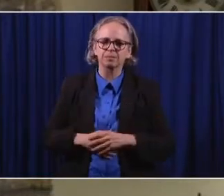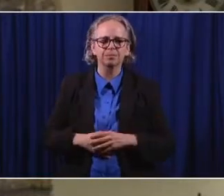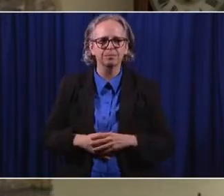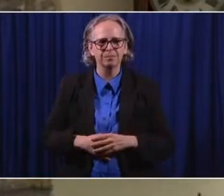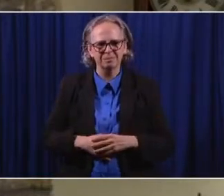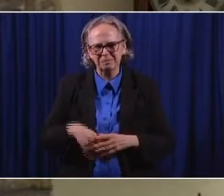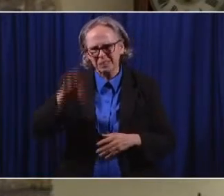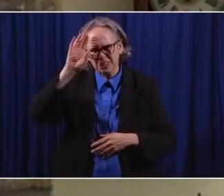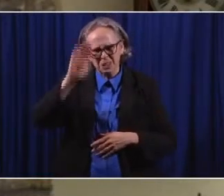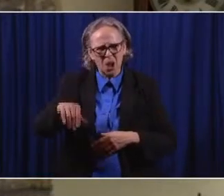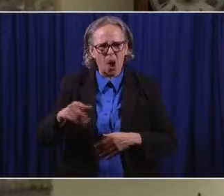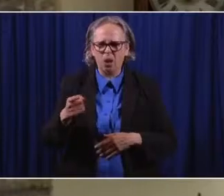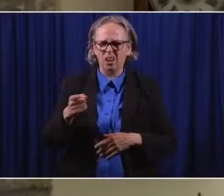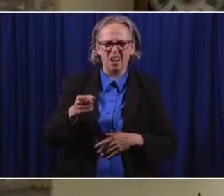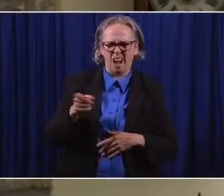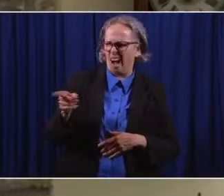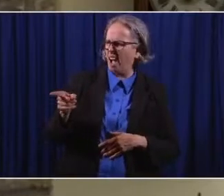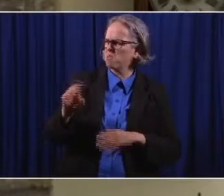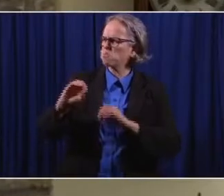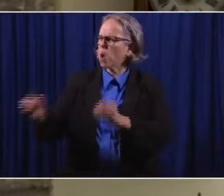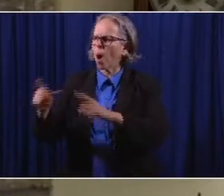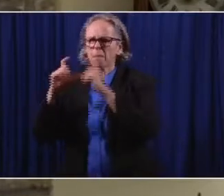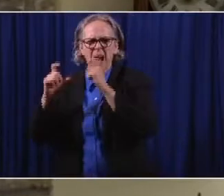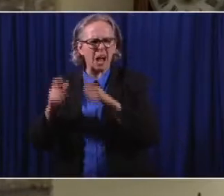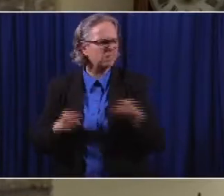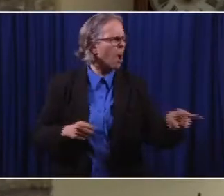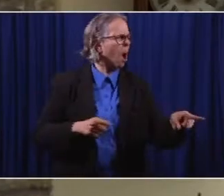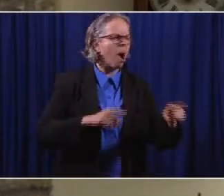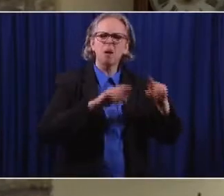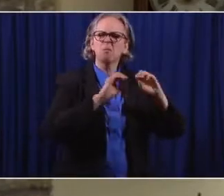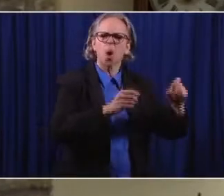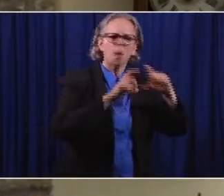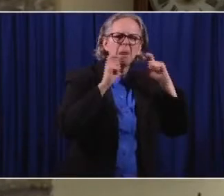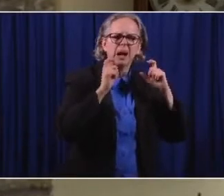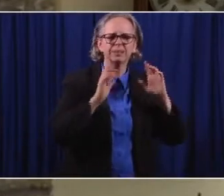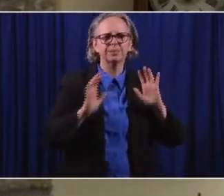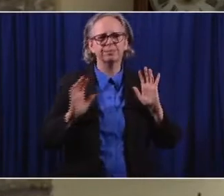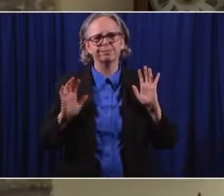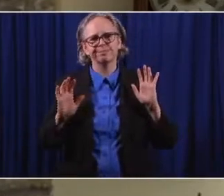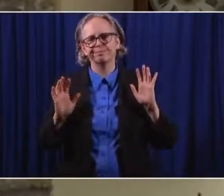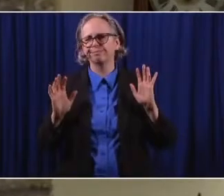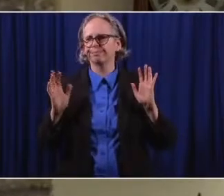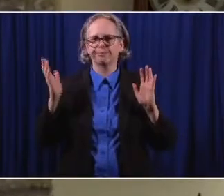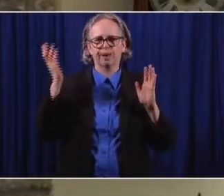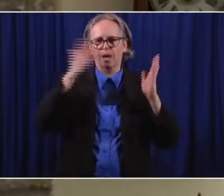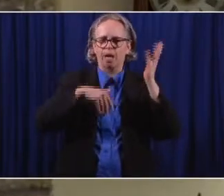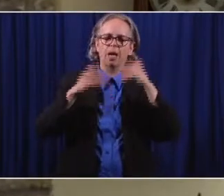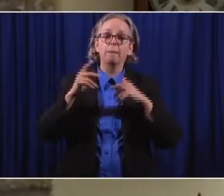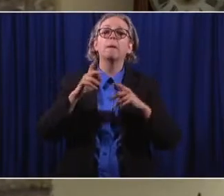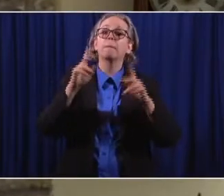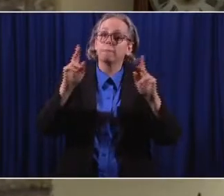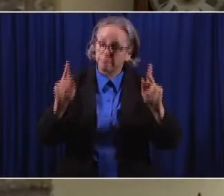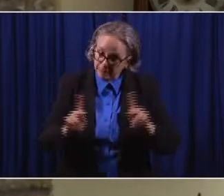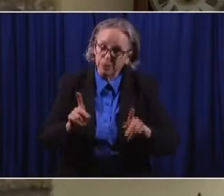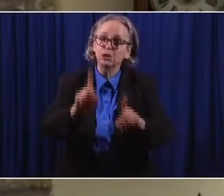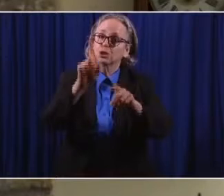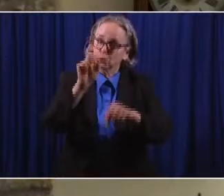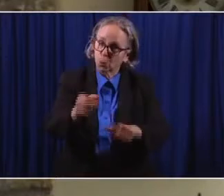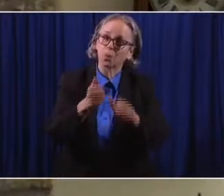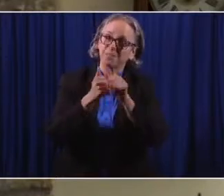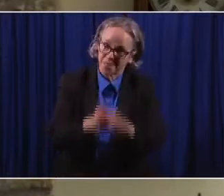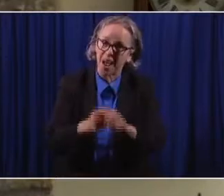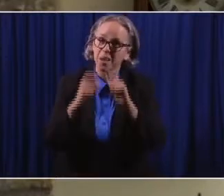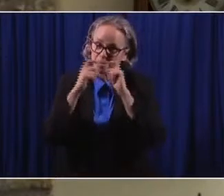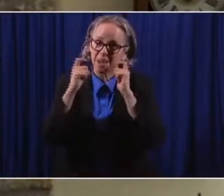of people not doing it, we should also look at all the other examples that people are doing it. Where Fran and I